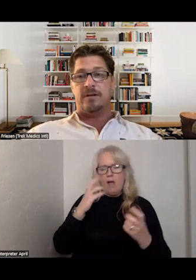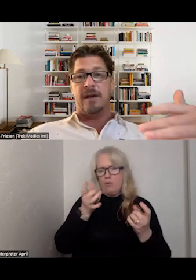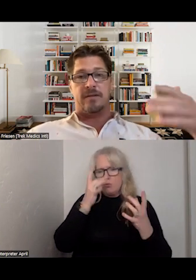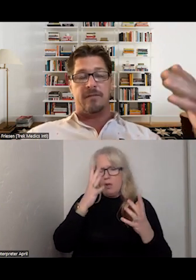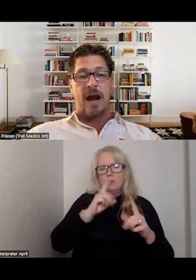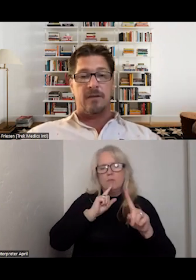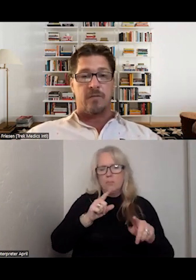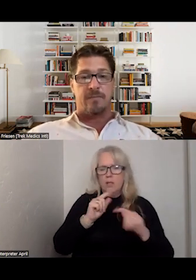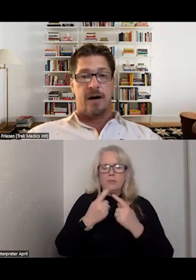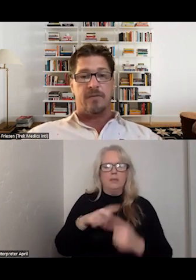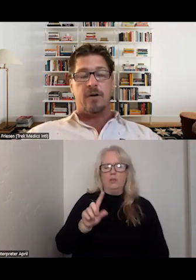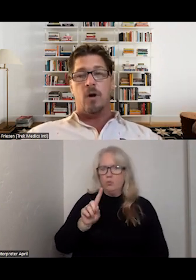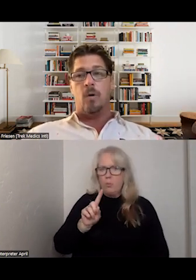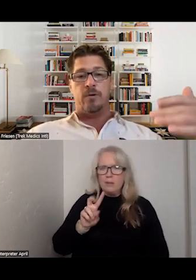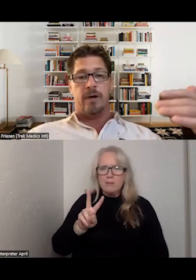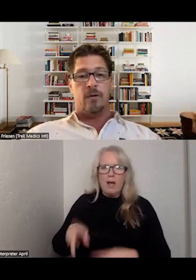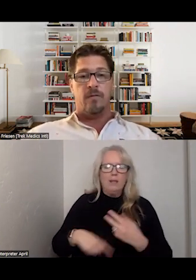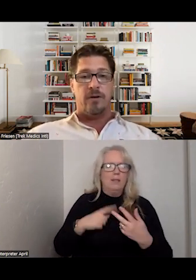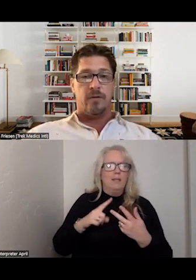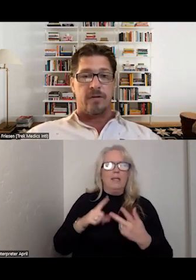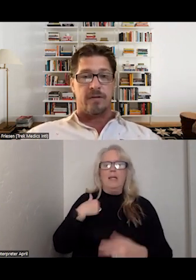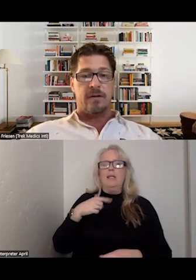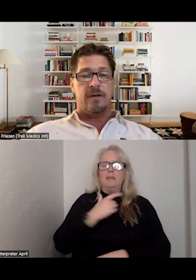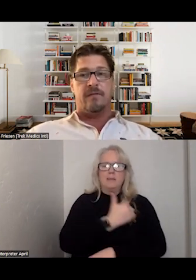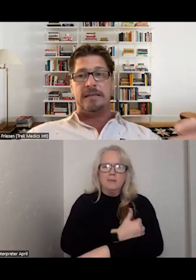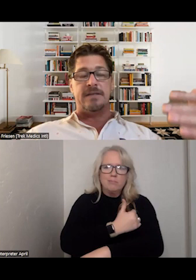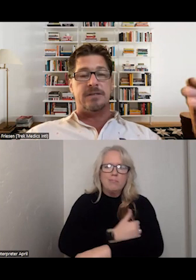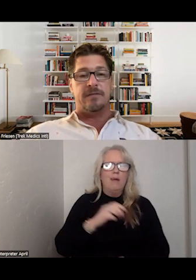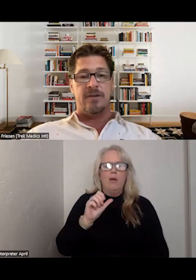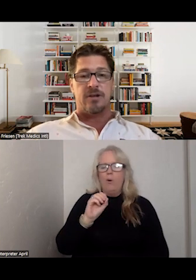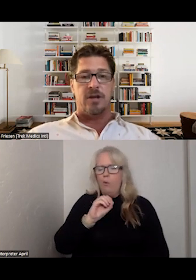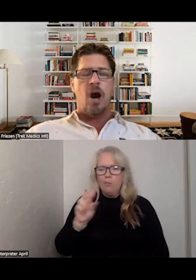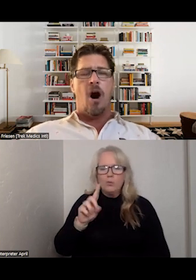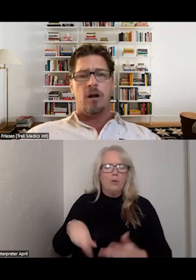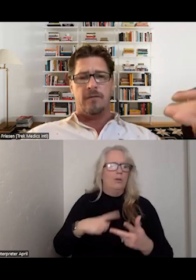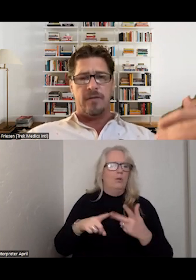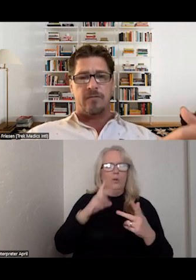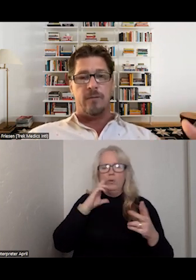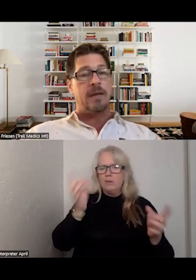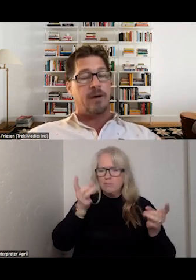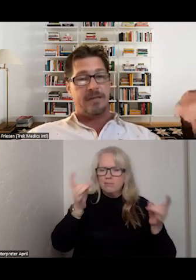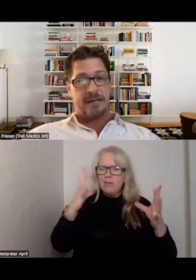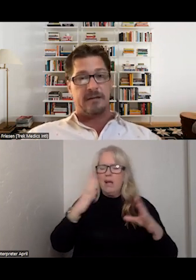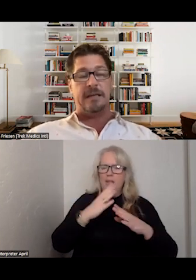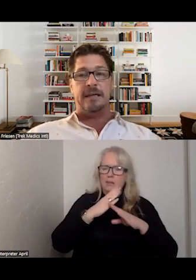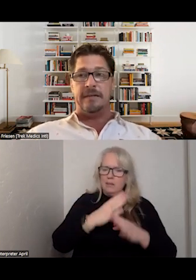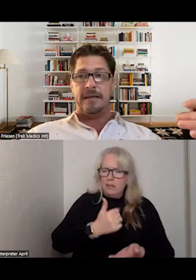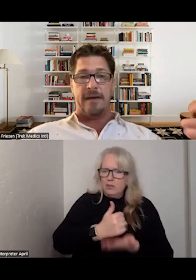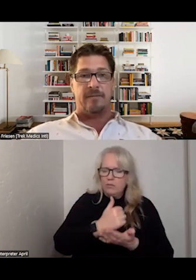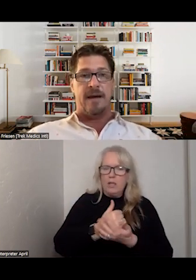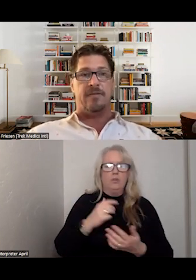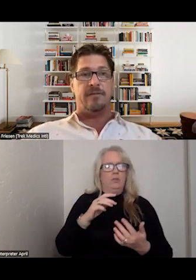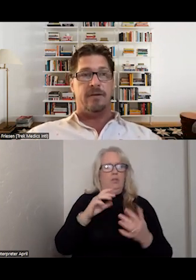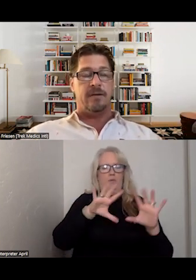teams, domestic violence response, opioid overdoses, violence intervention, all of these groups, and particularly in